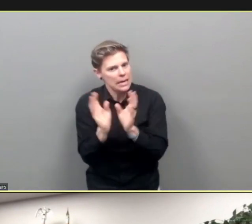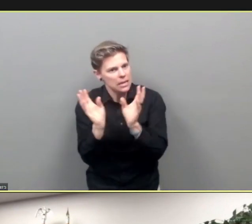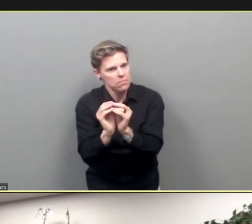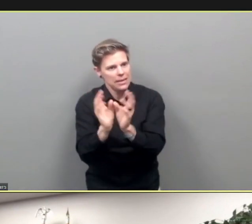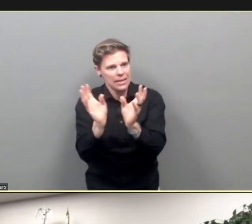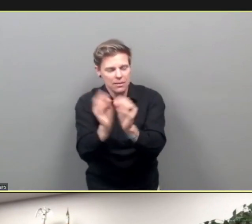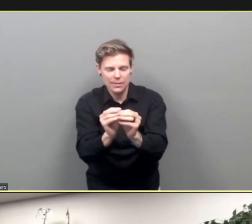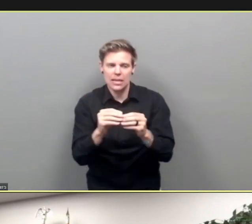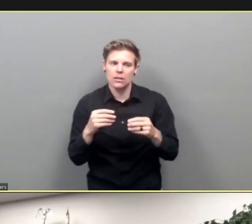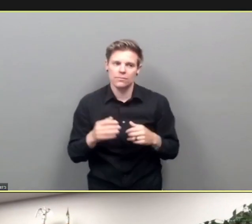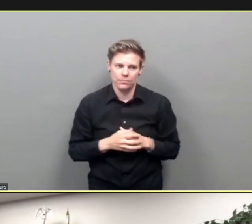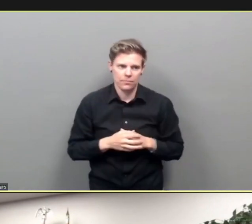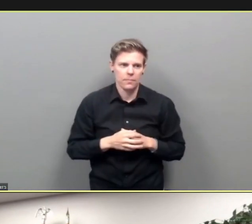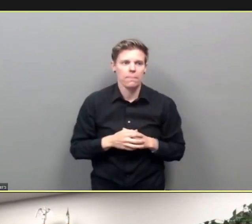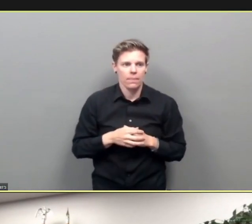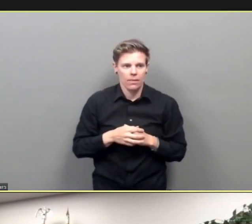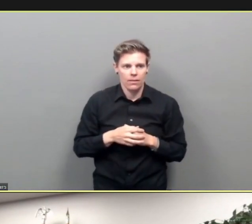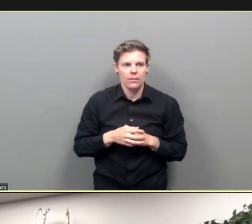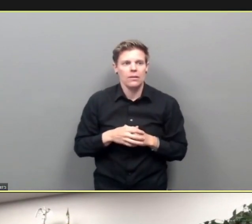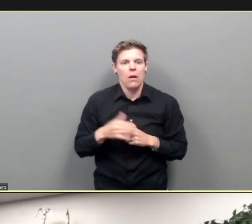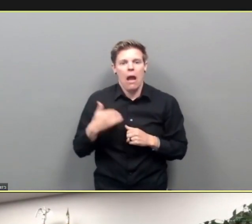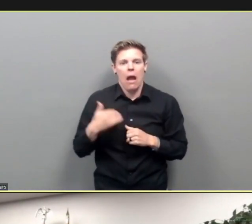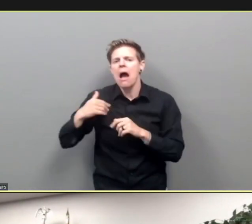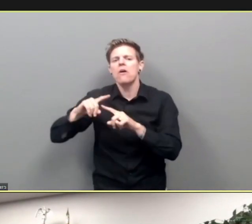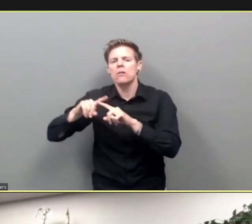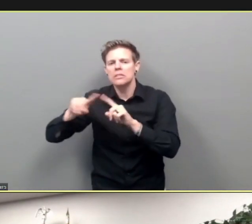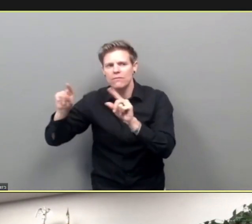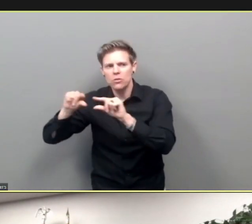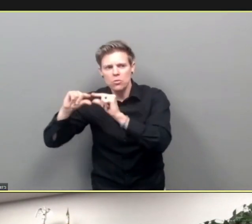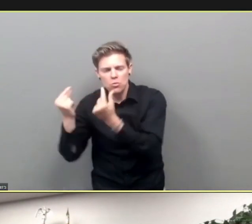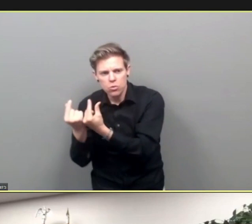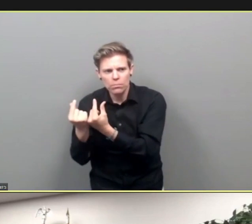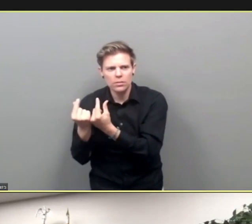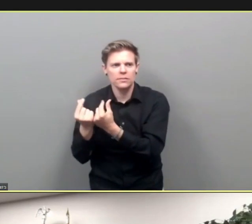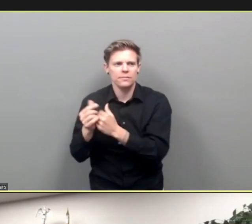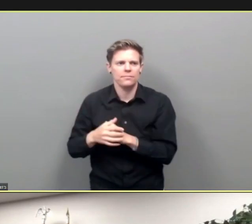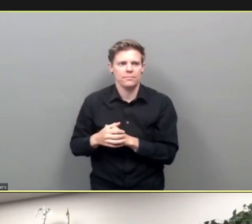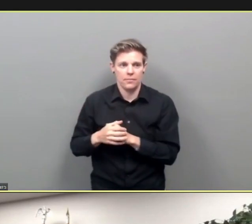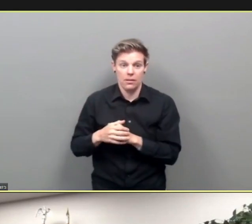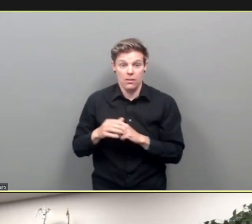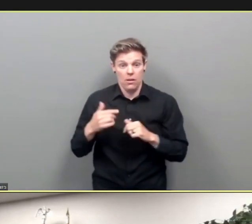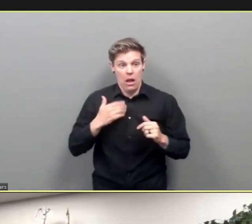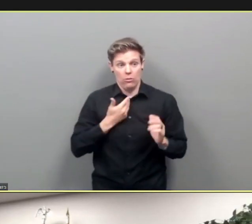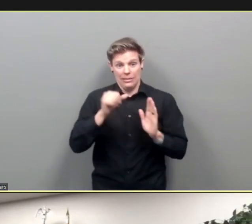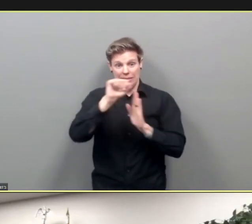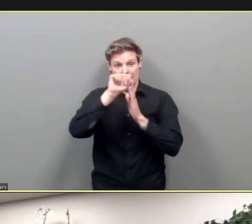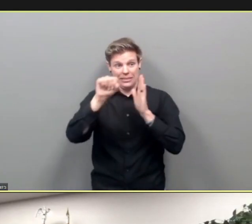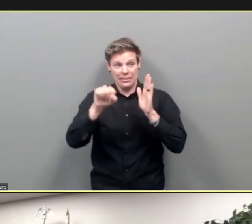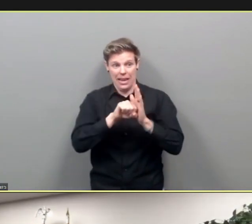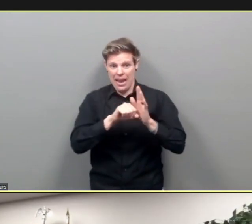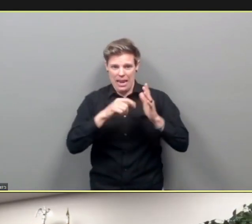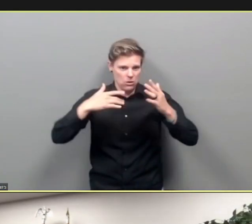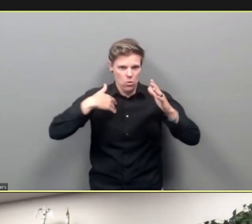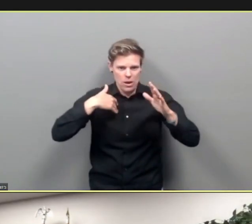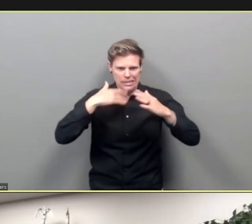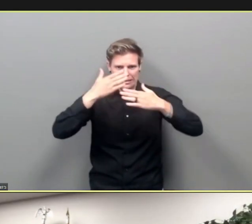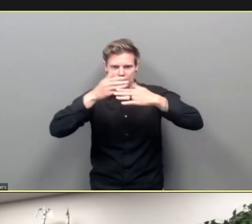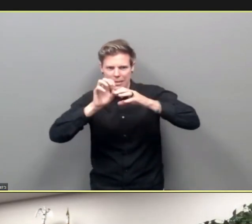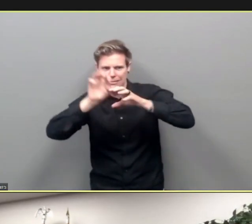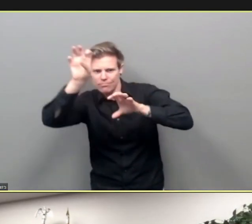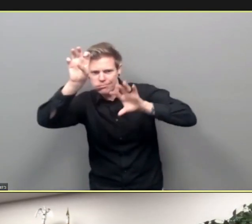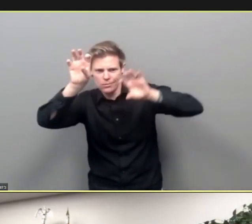hospital group. We've organized the state into hubs and spokes. And so each region of the state has a referral center, and then those